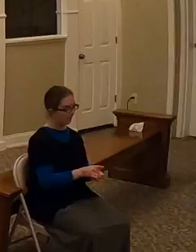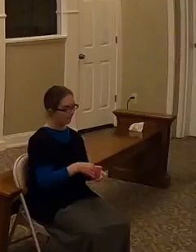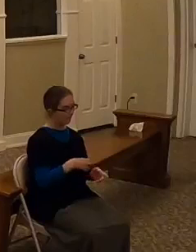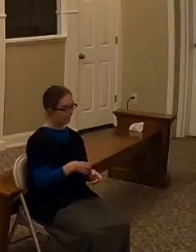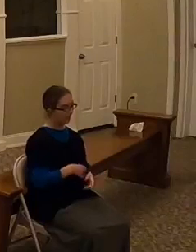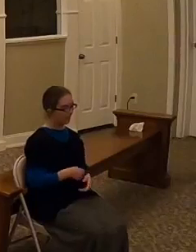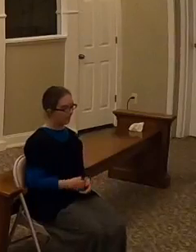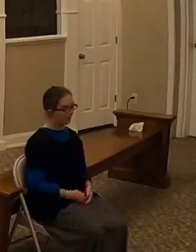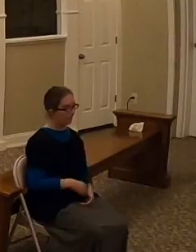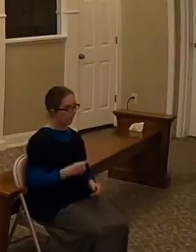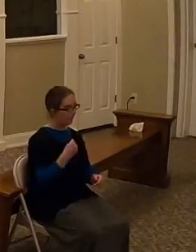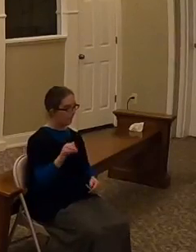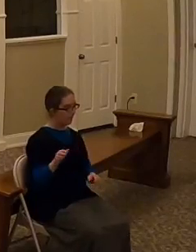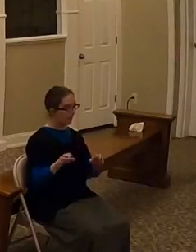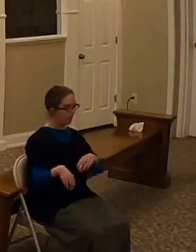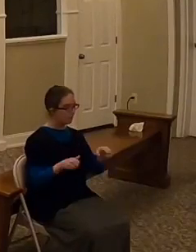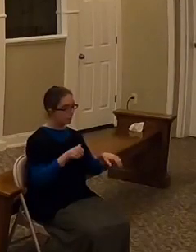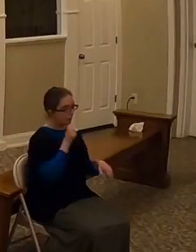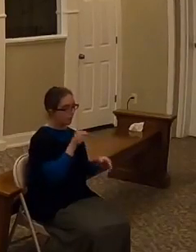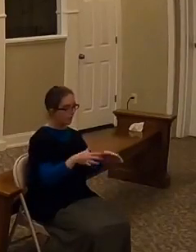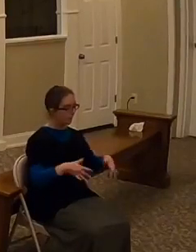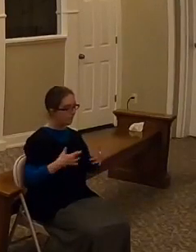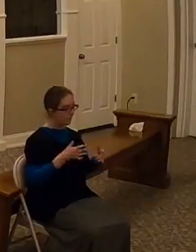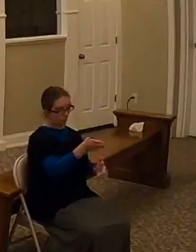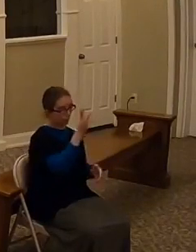what? They don't feel God anymore.